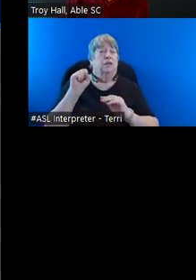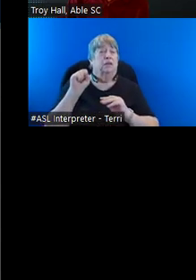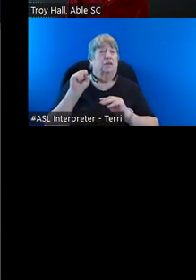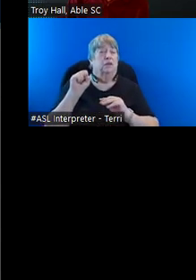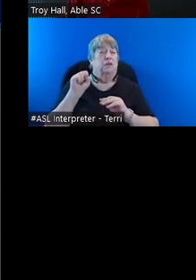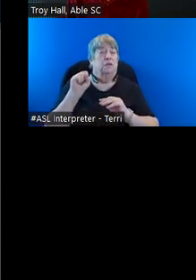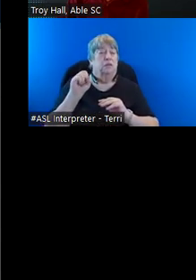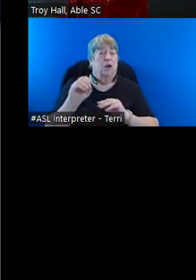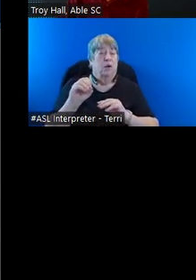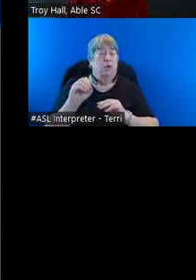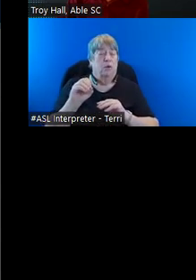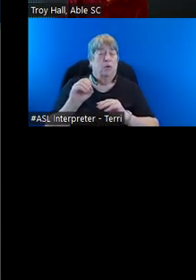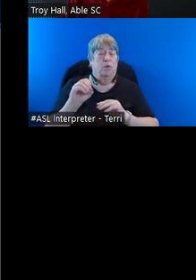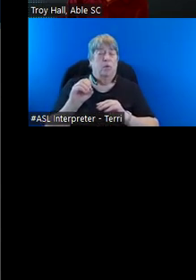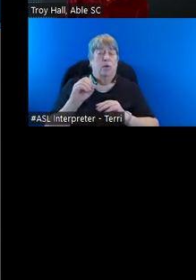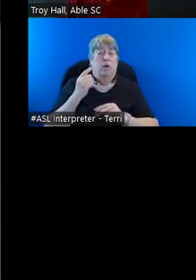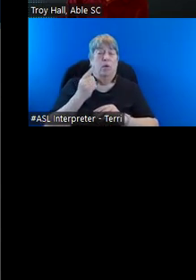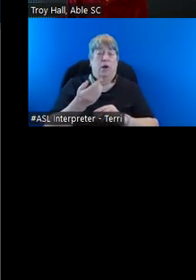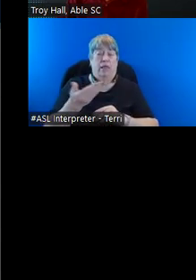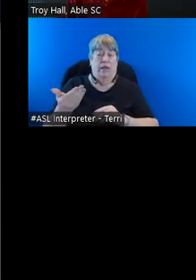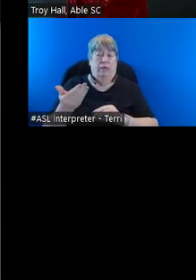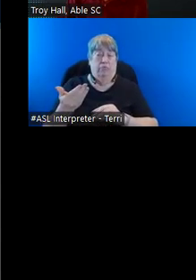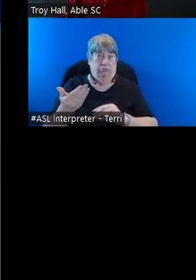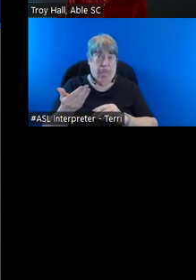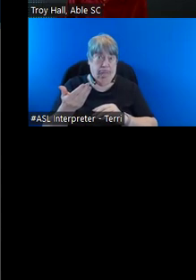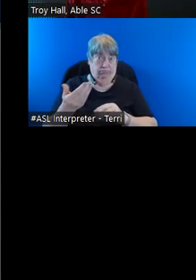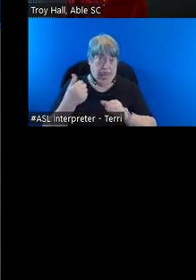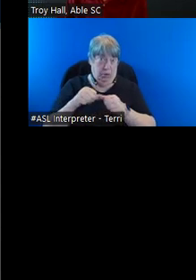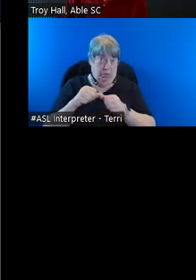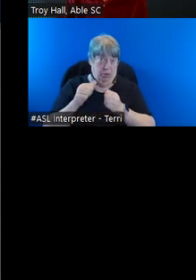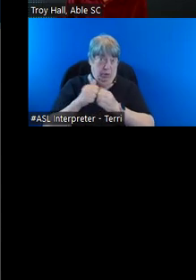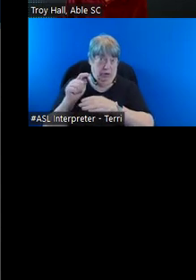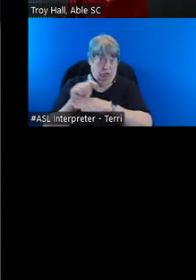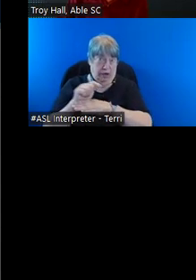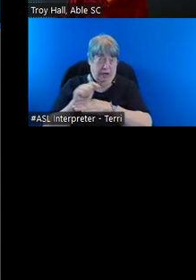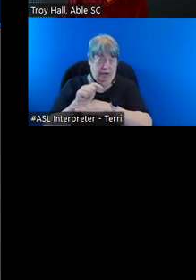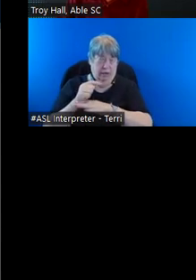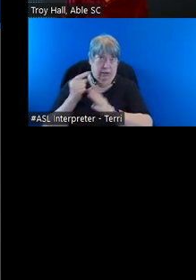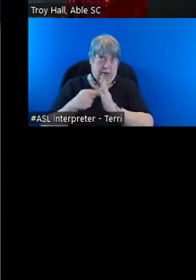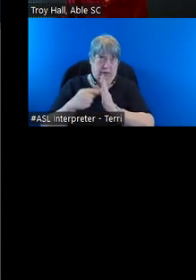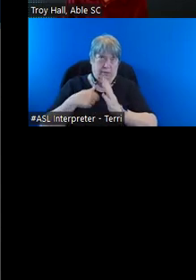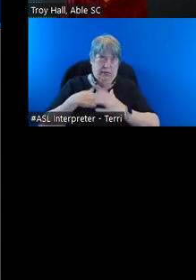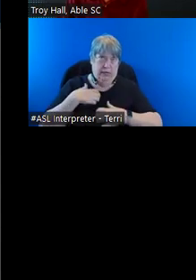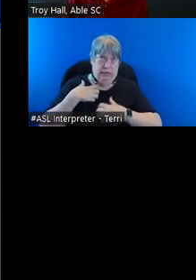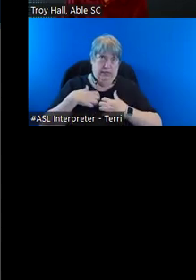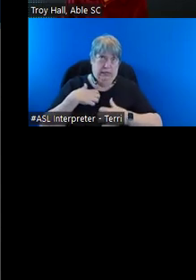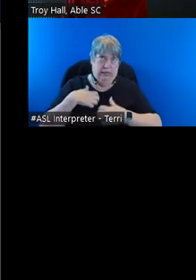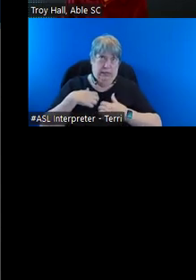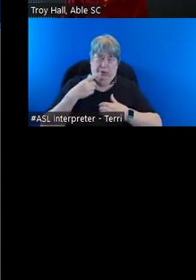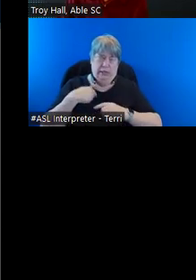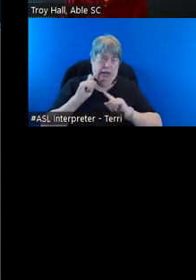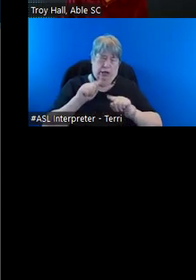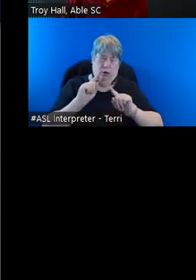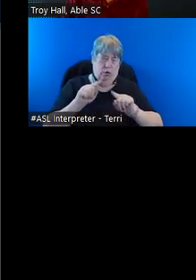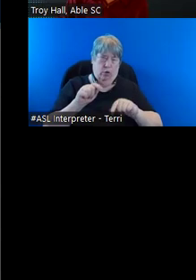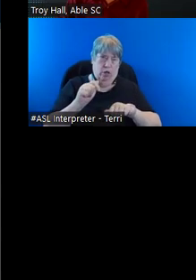one thing about trainings that can sometimes annoy me, because I have been to plenty of them,